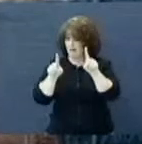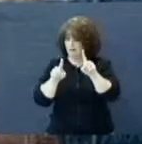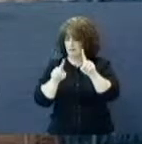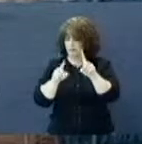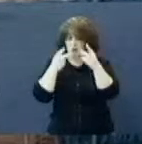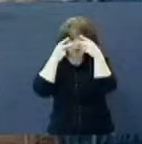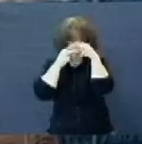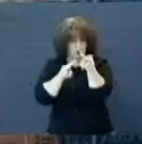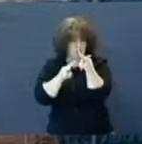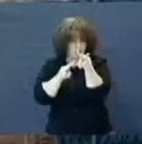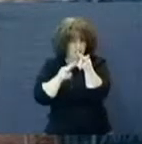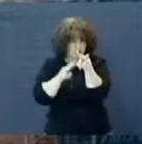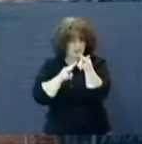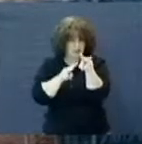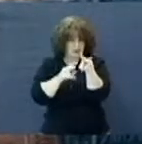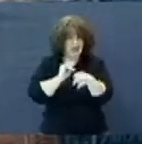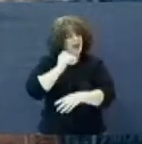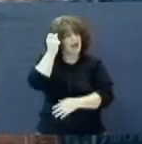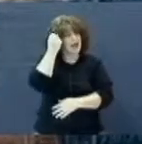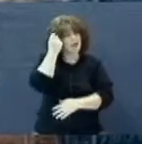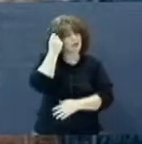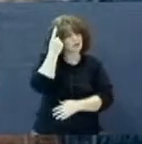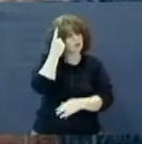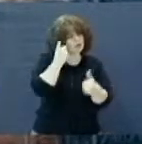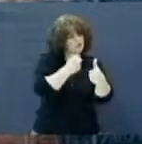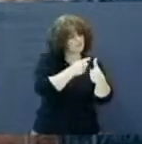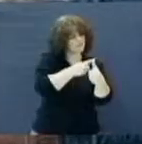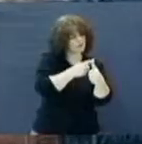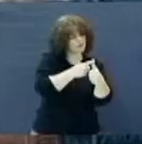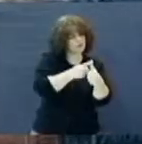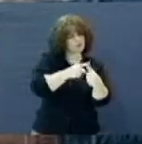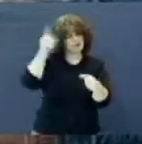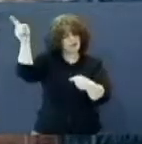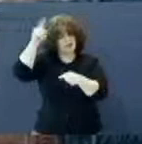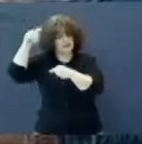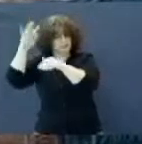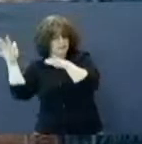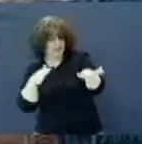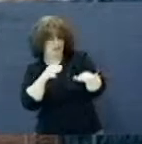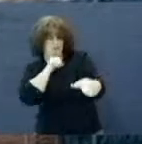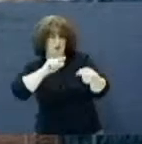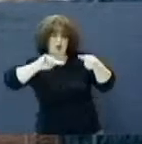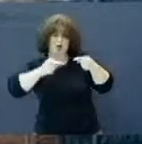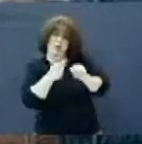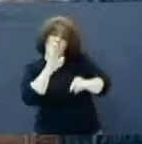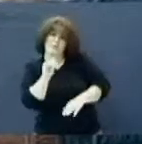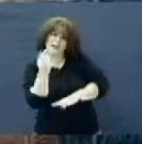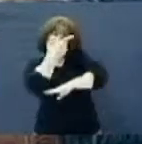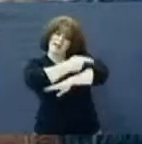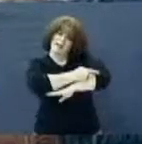I understood the first part. The sun that shall not smite thee by day,